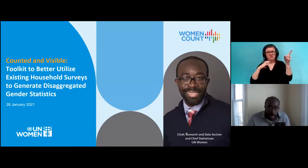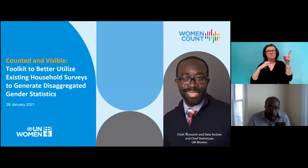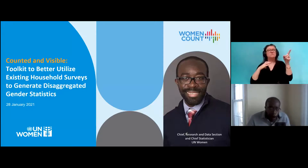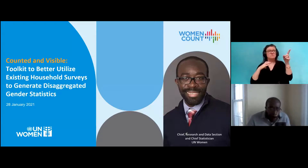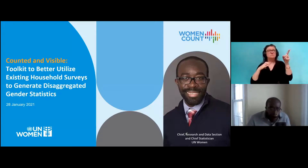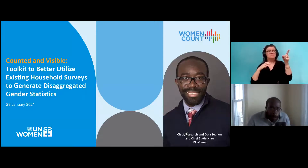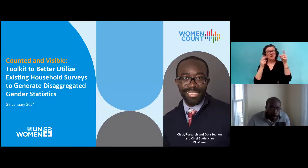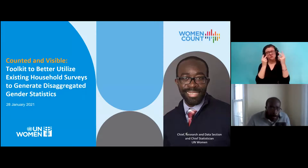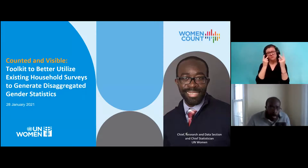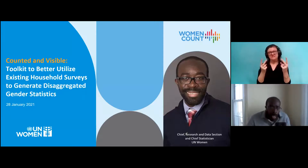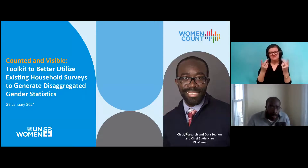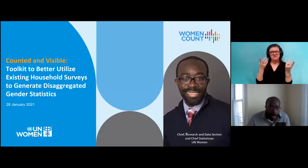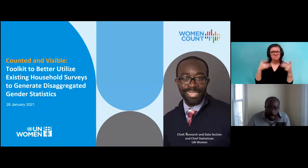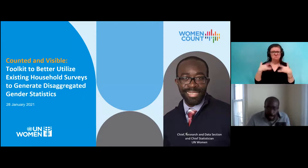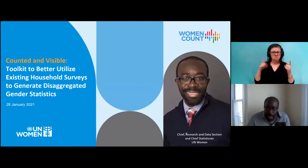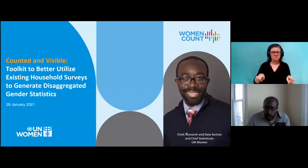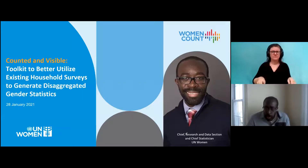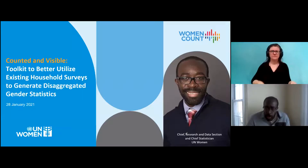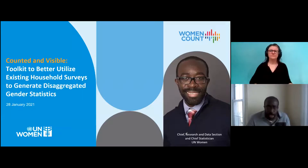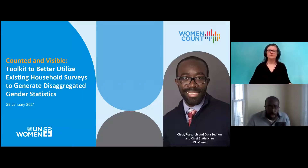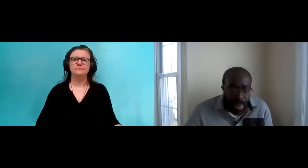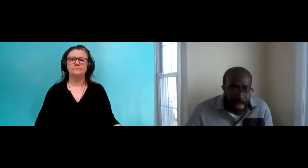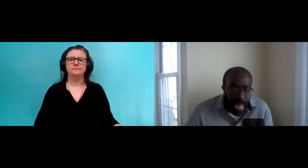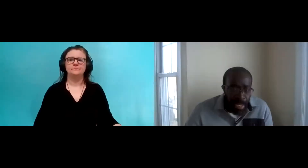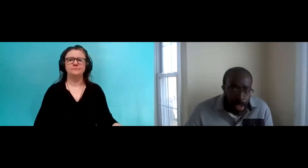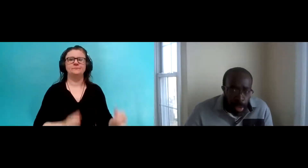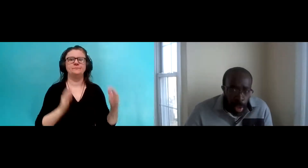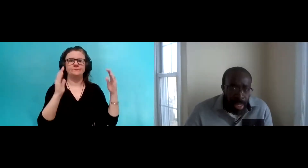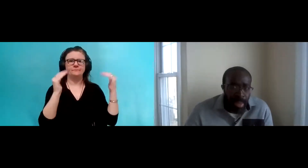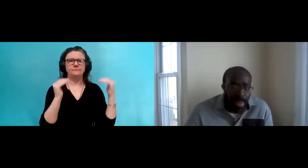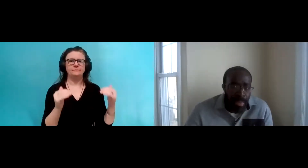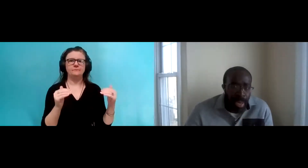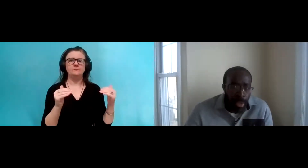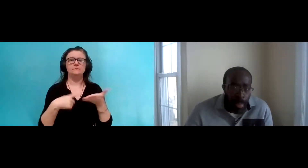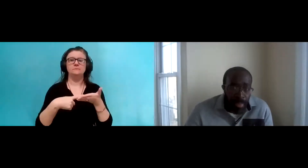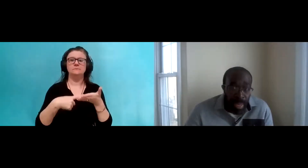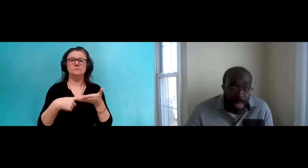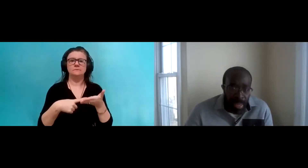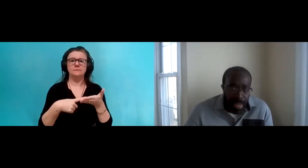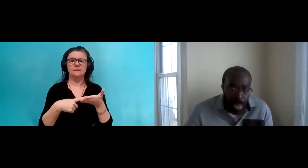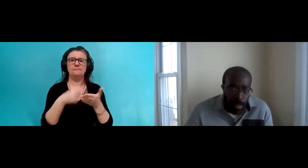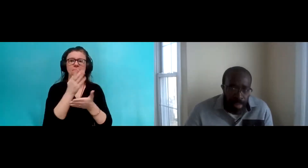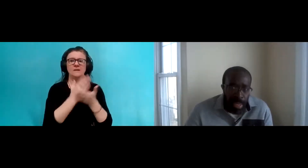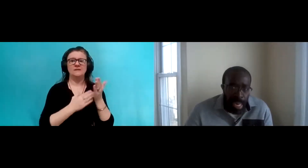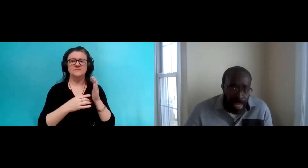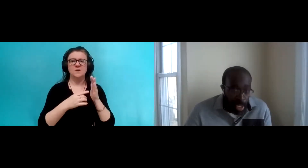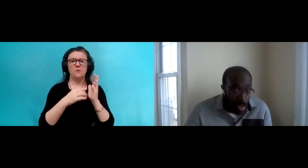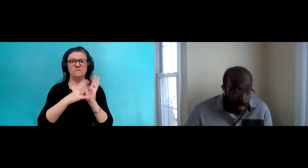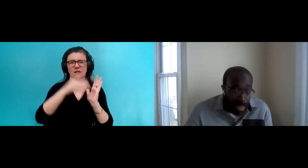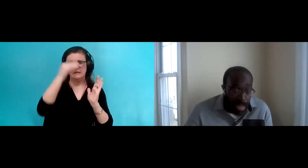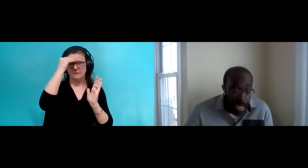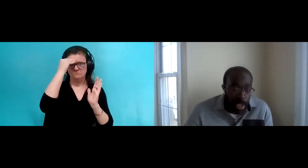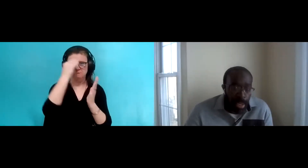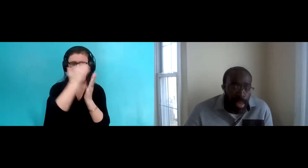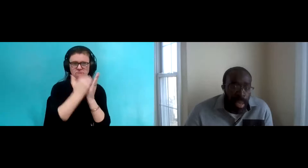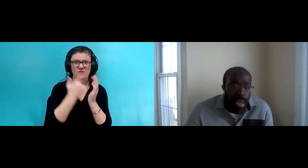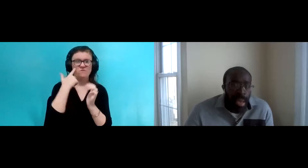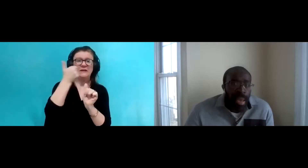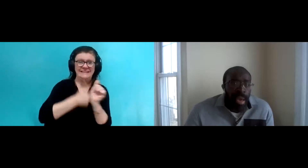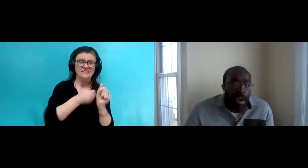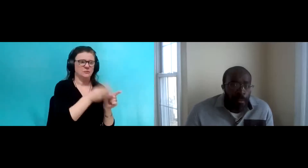steps. But rather, for what remains, I'll just talk a little bit about some of the lessons that we've learned at each of these